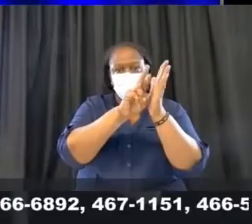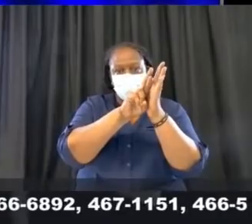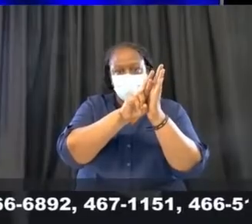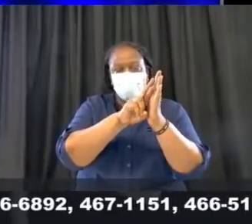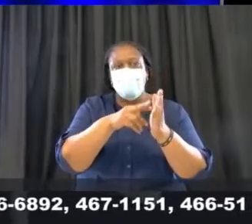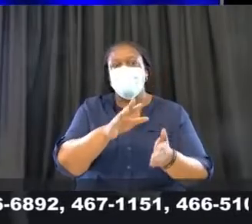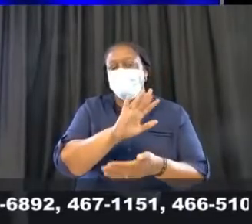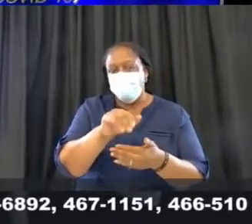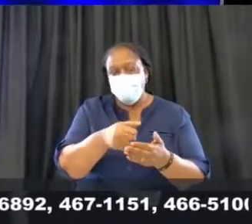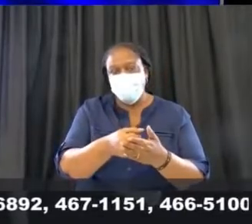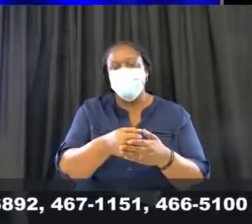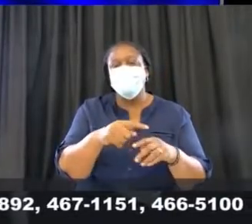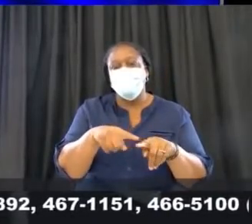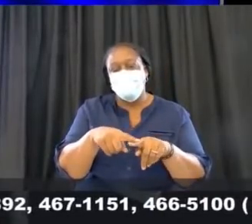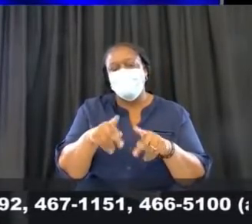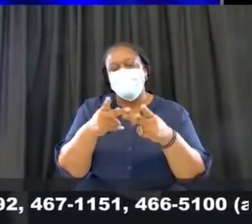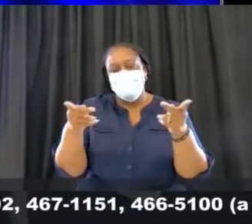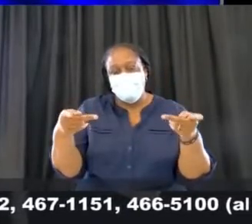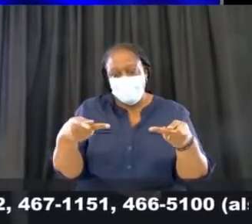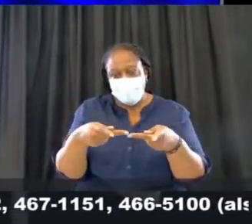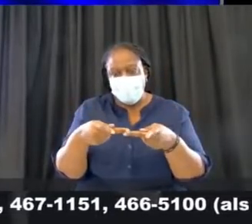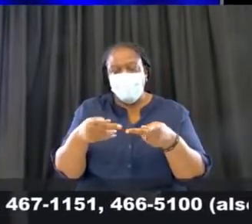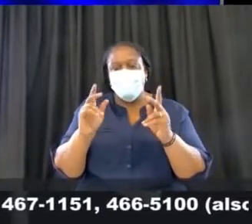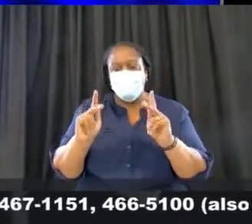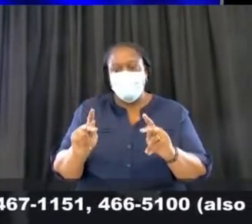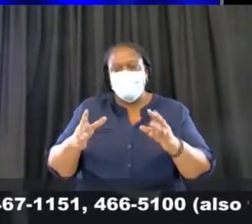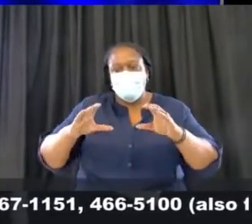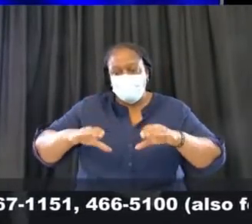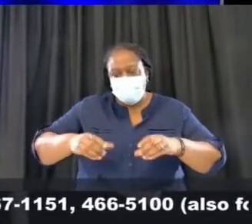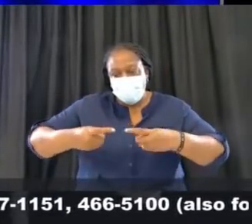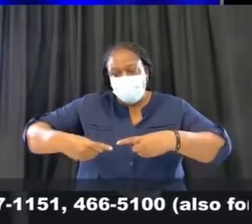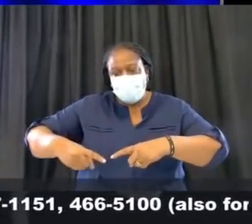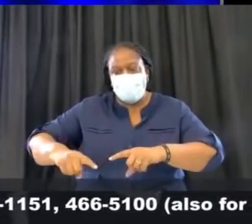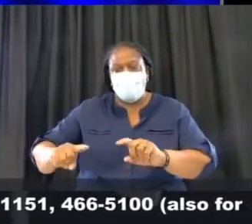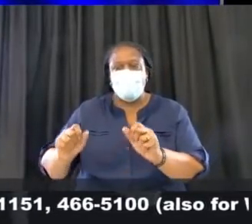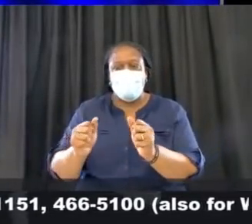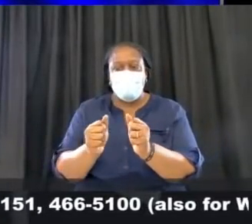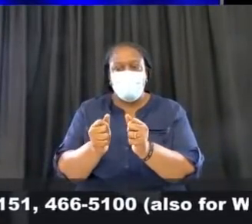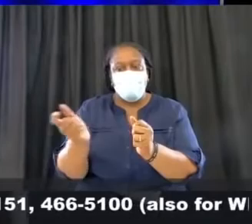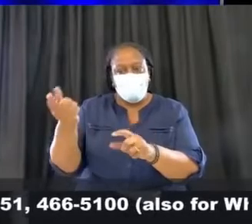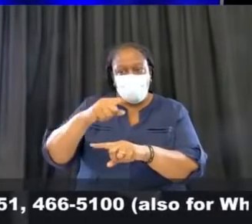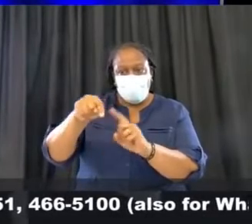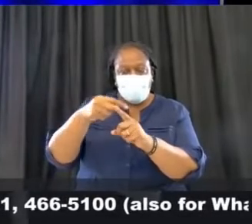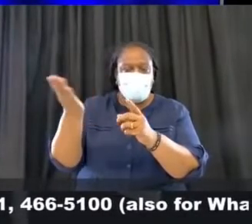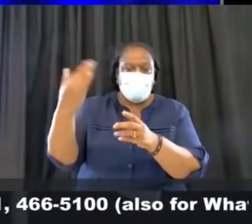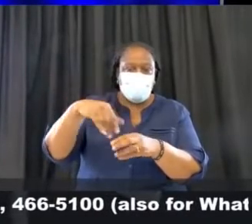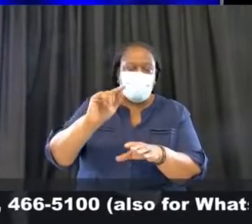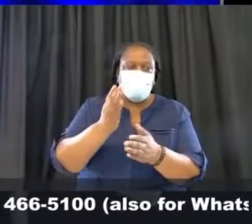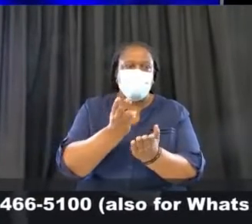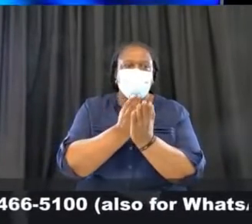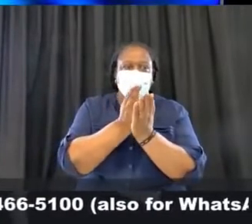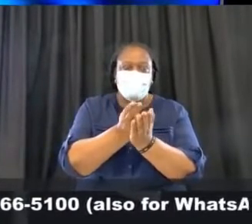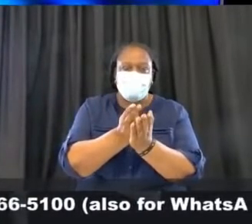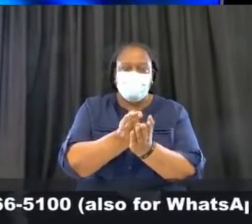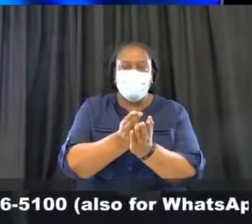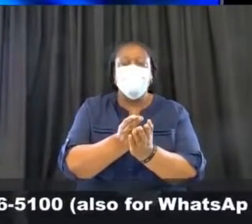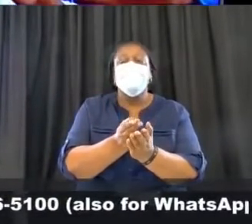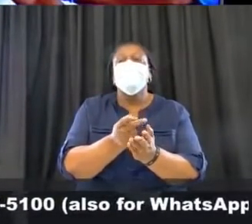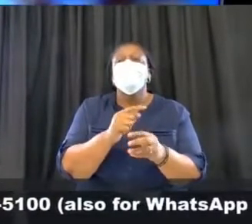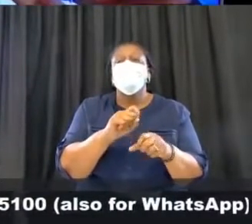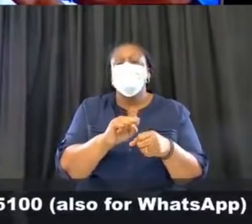that that balance, that equilibrium of economic activity, as well as